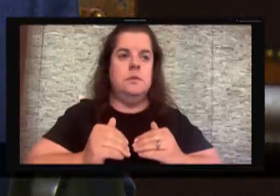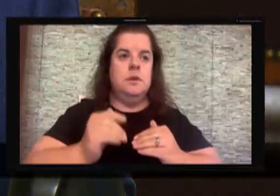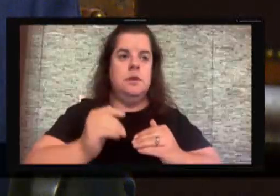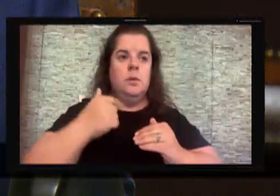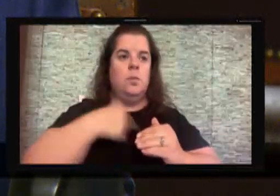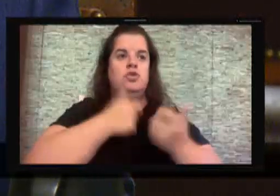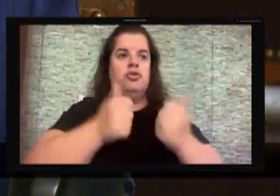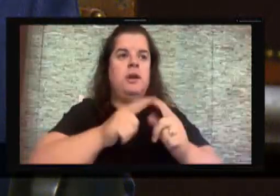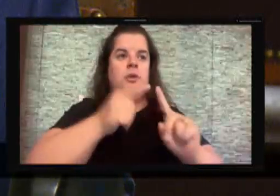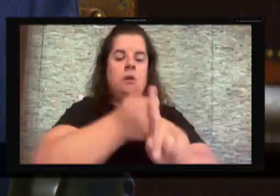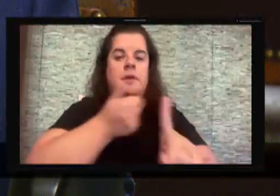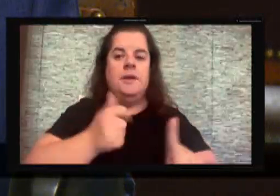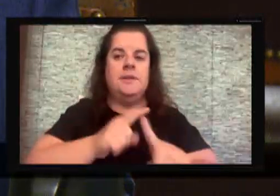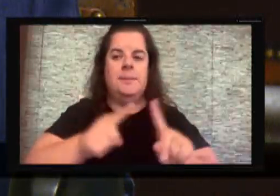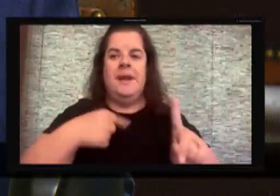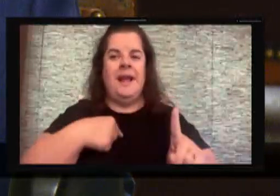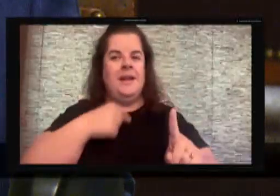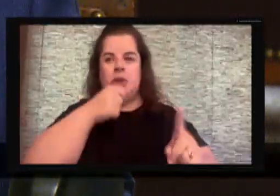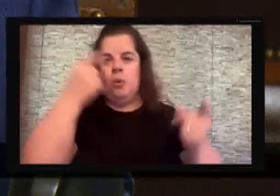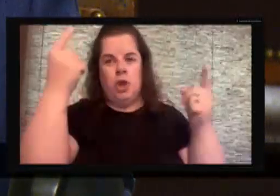necessarily agree with that as well.